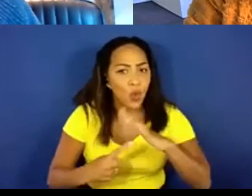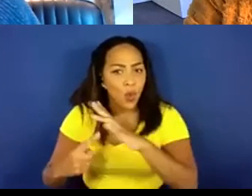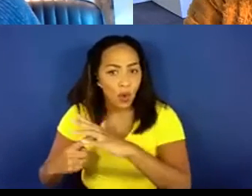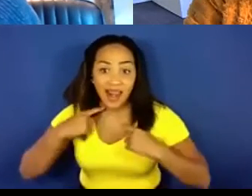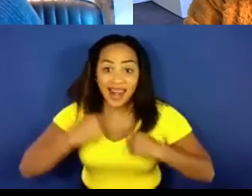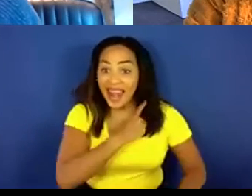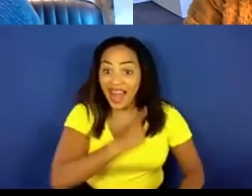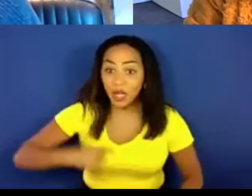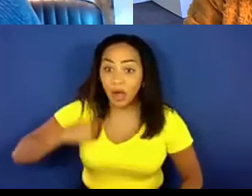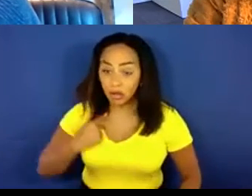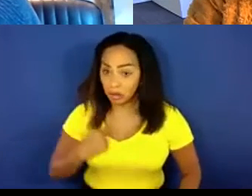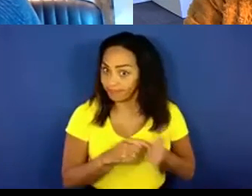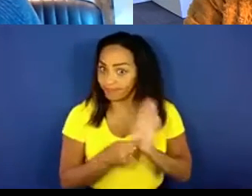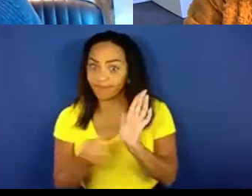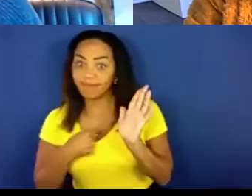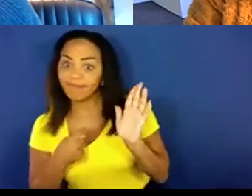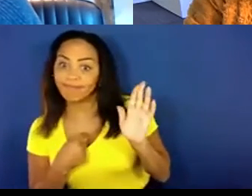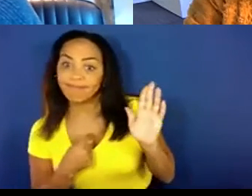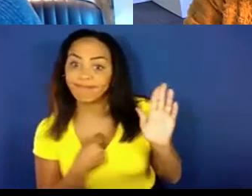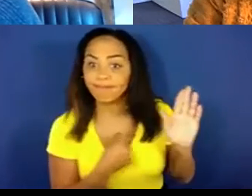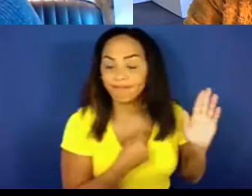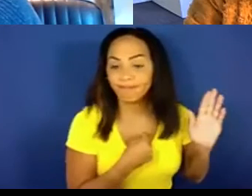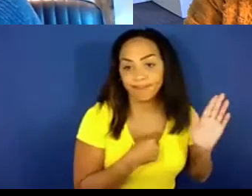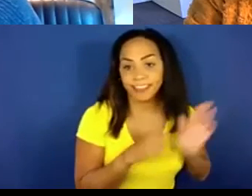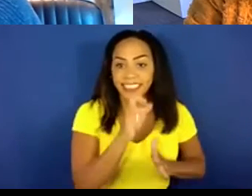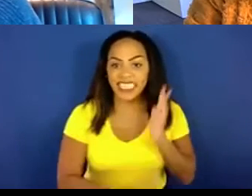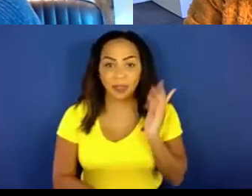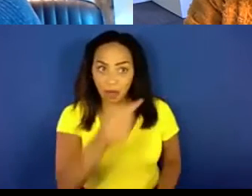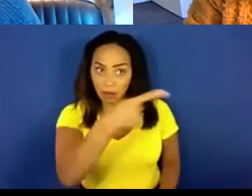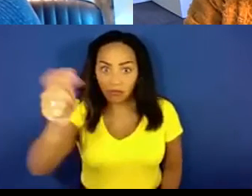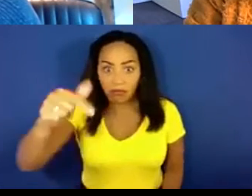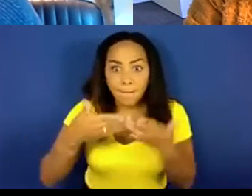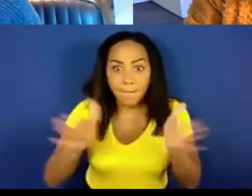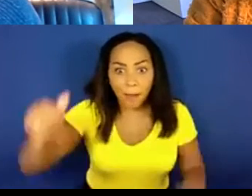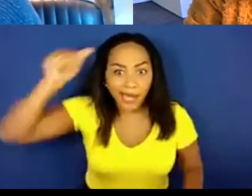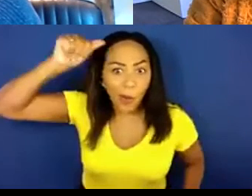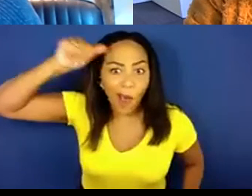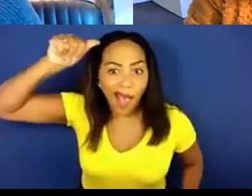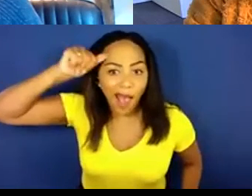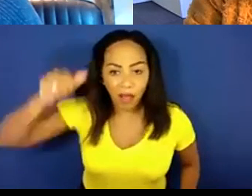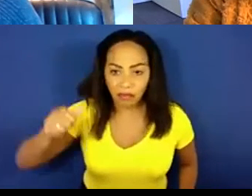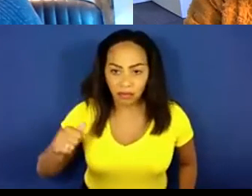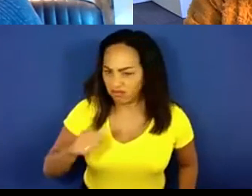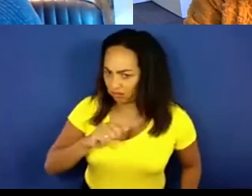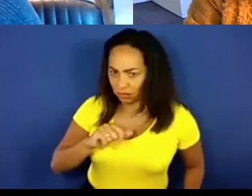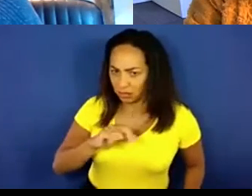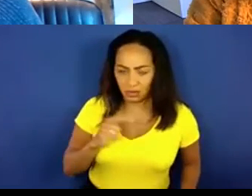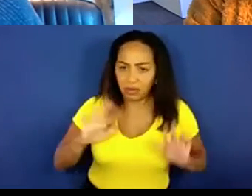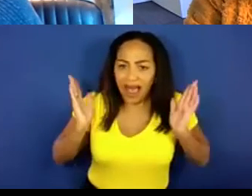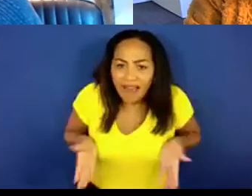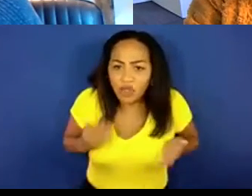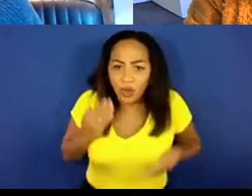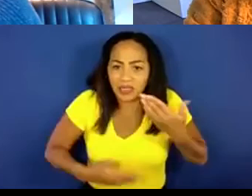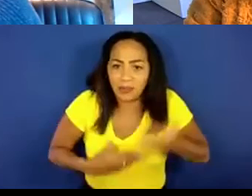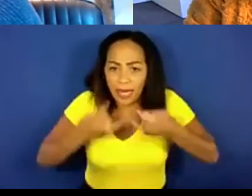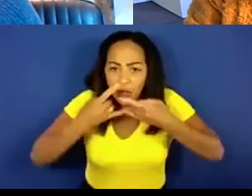define, you know, to around their disability, to make people aware, why they didn't have to wear masks and things like that. Well, that is more complex